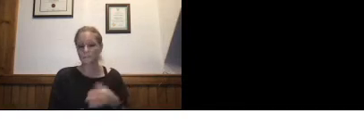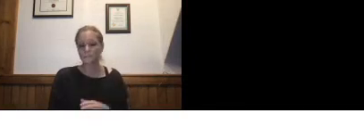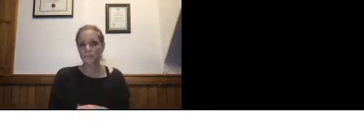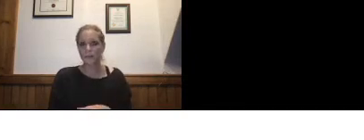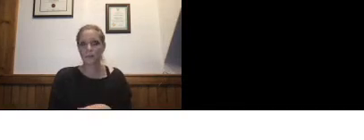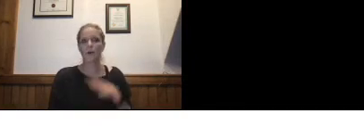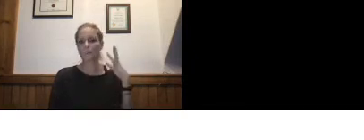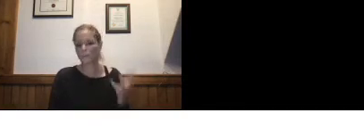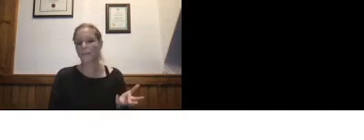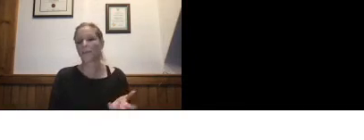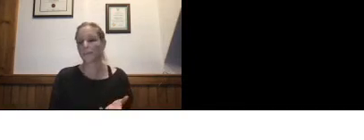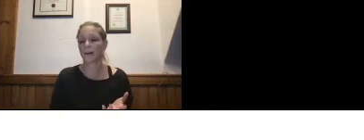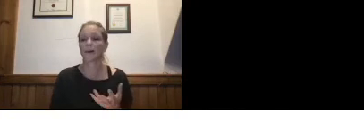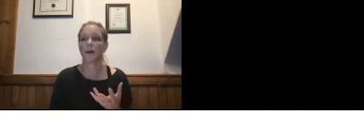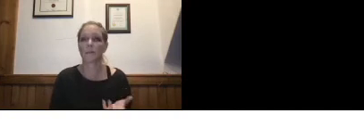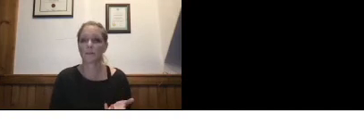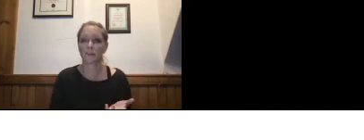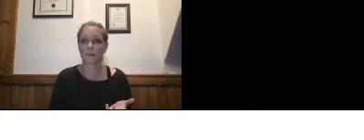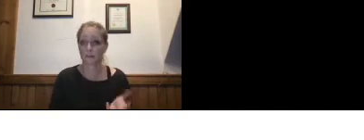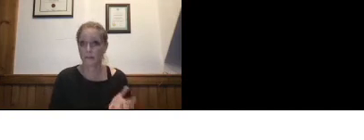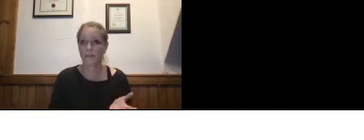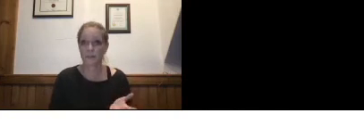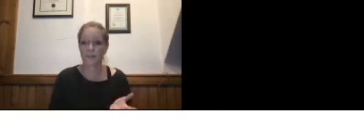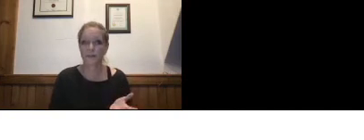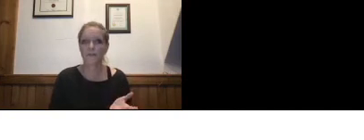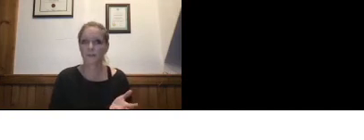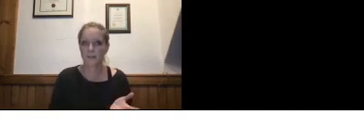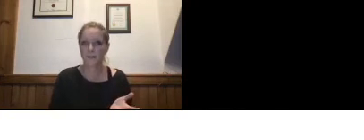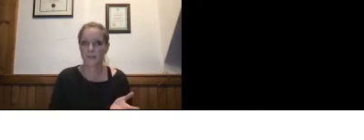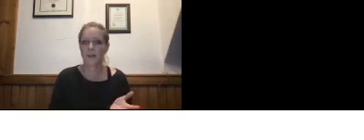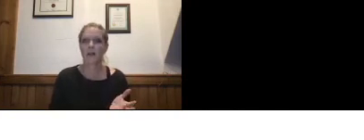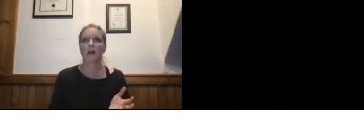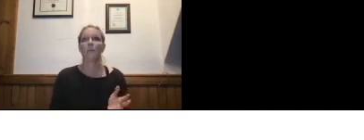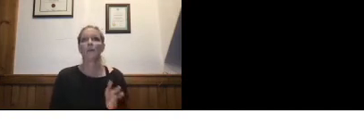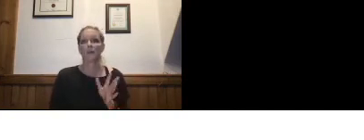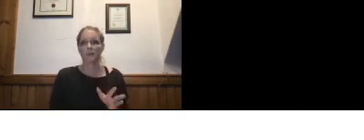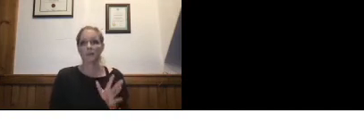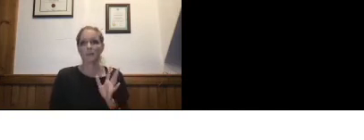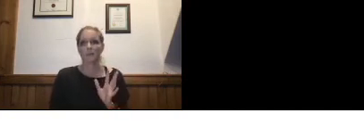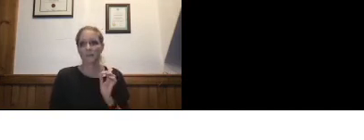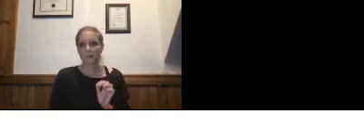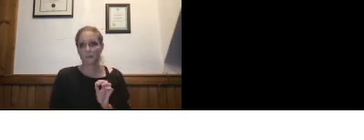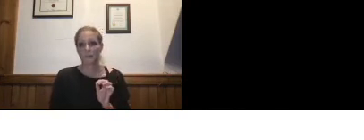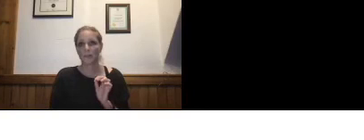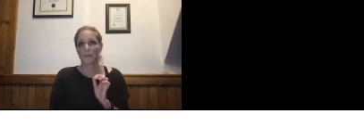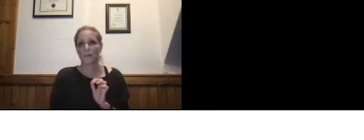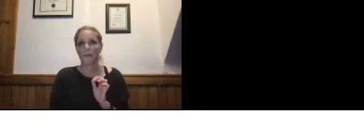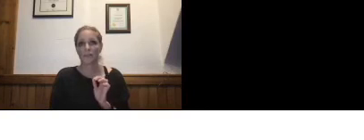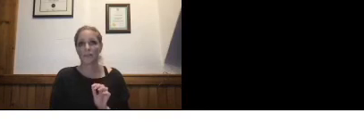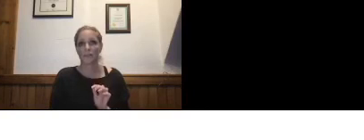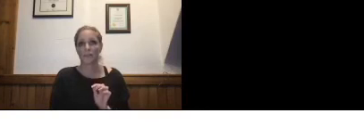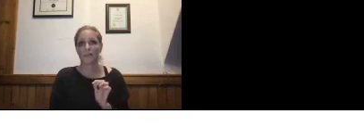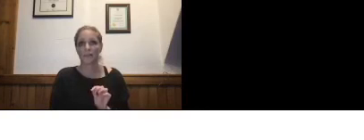to, problems with DNA repair are common to many neurodegenerative diseases. But there is something special